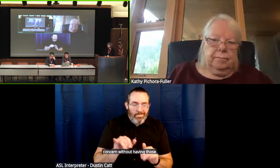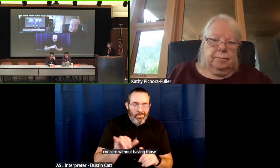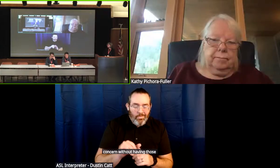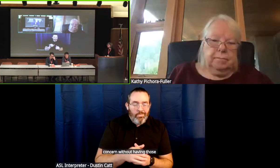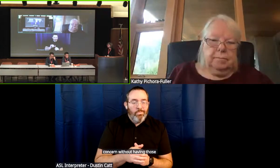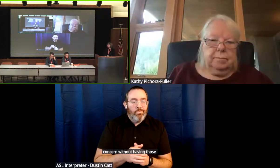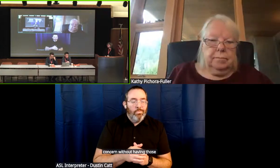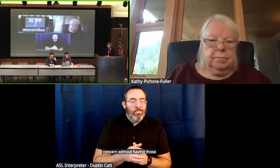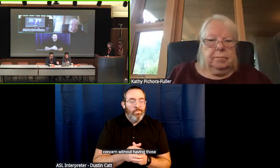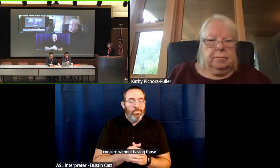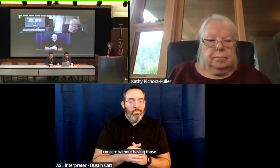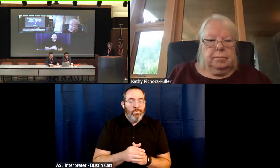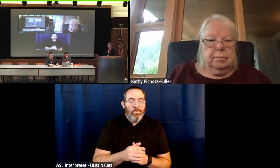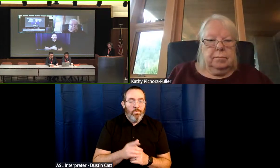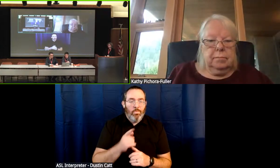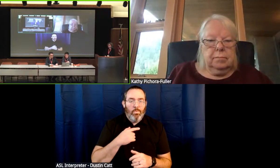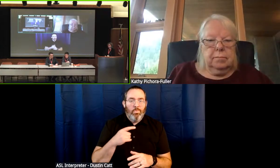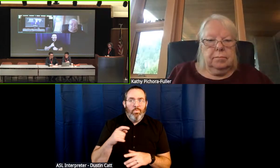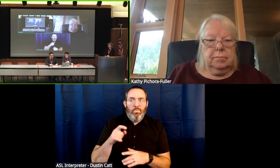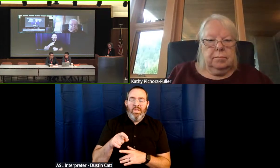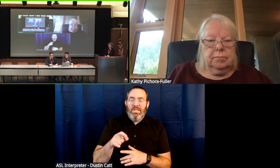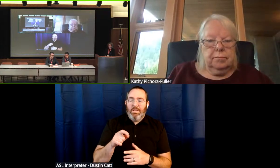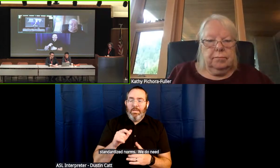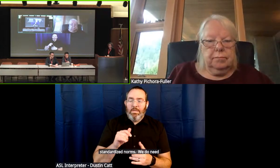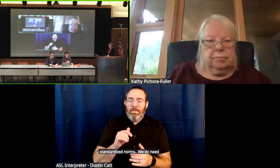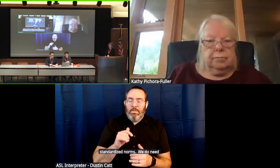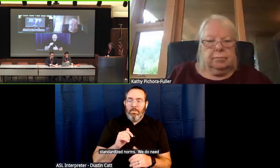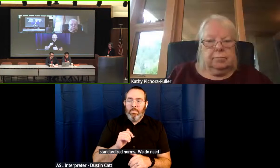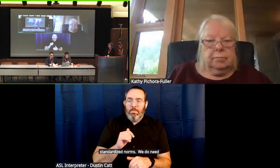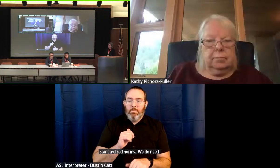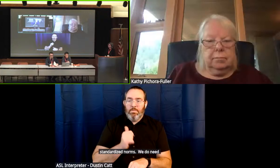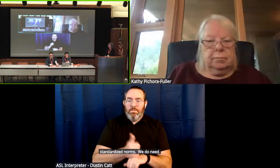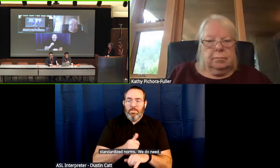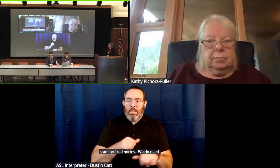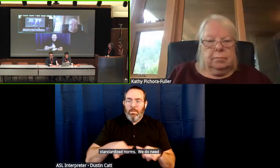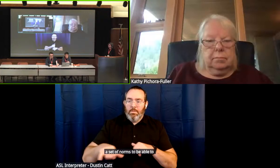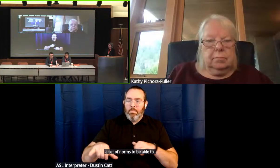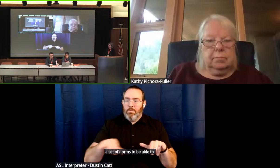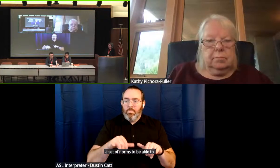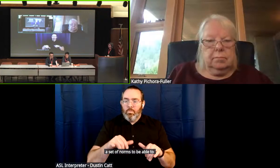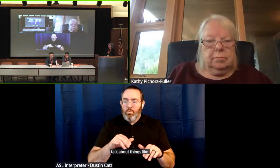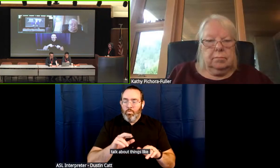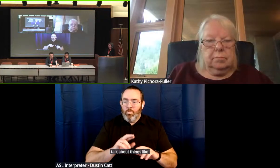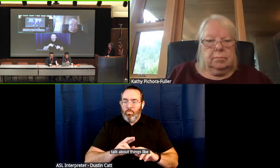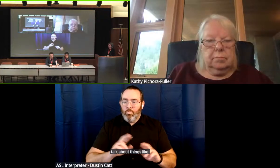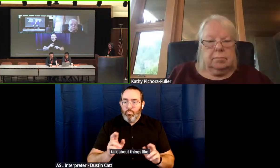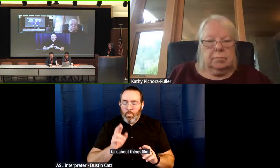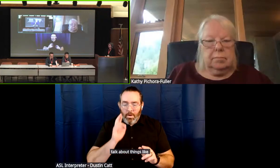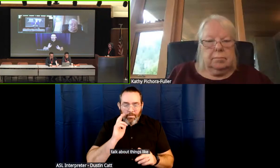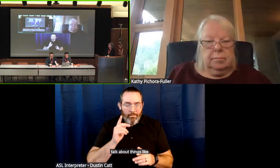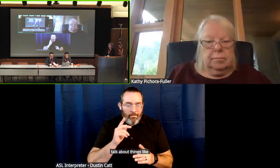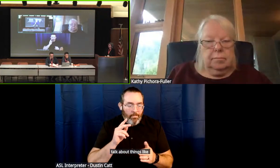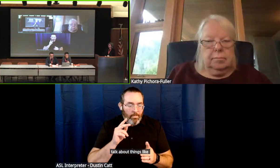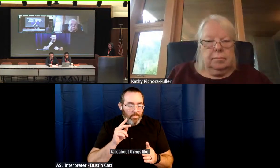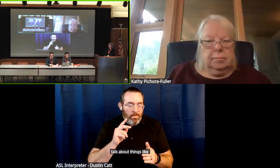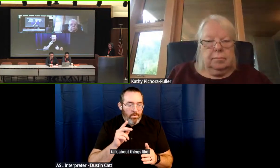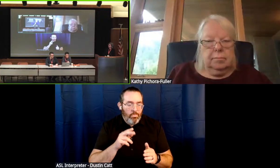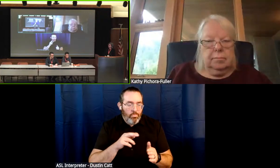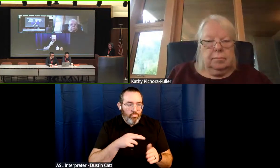do need sort of a set of norms to be able to talk about things like prevalence and incidence, which we don't always have.